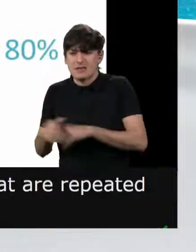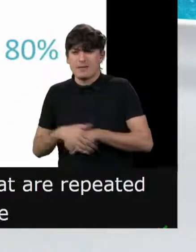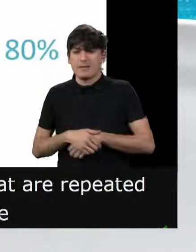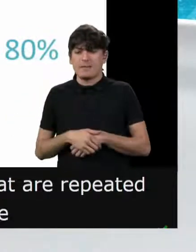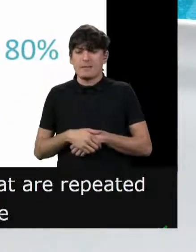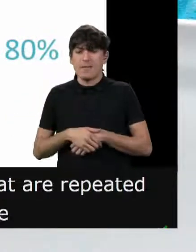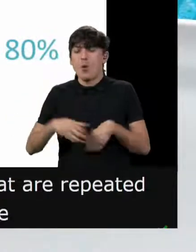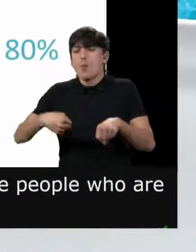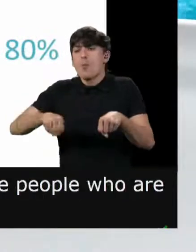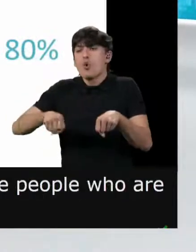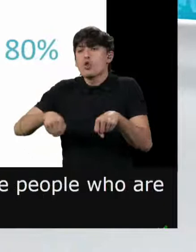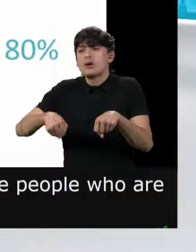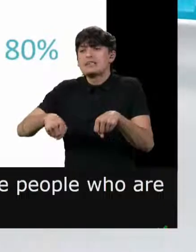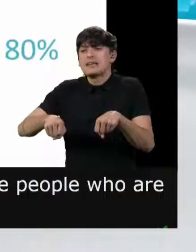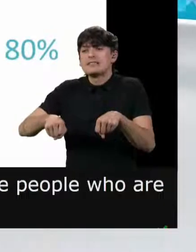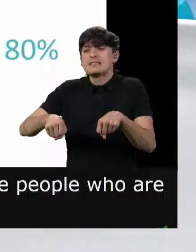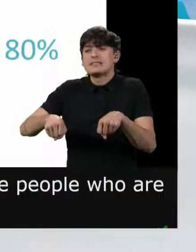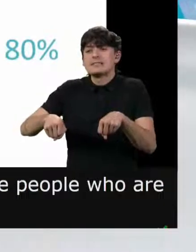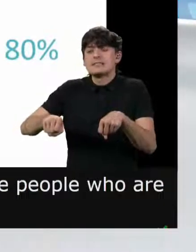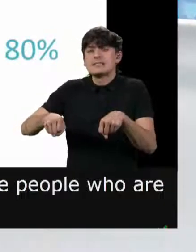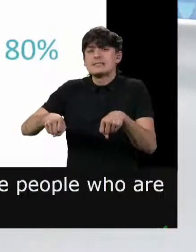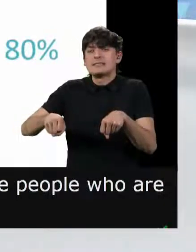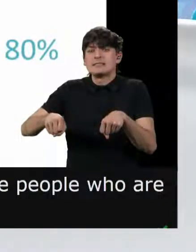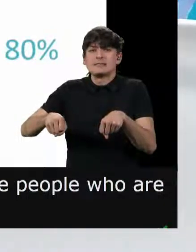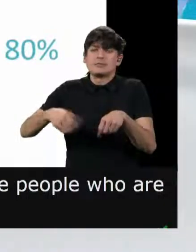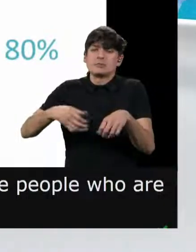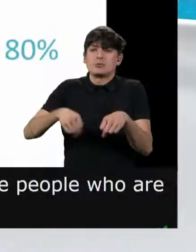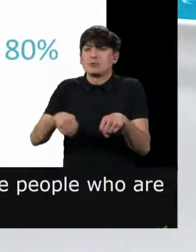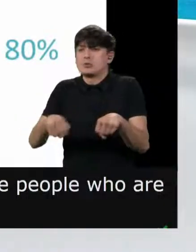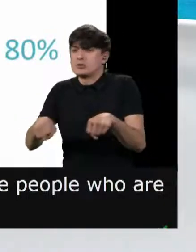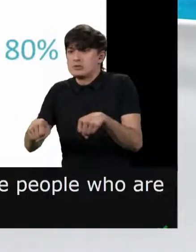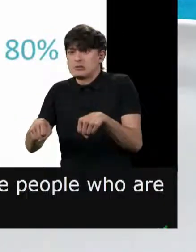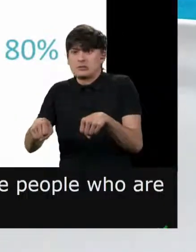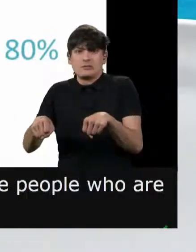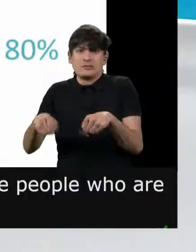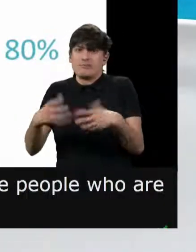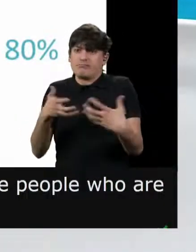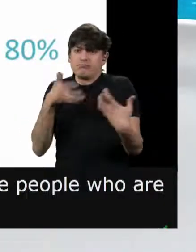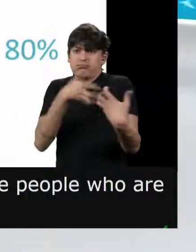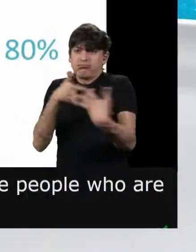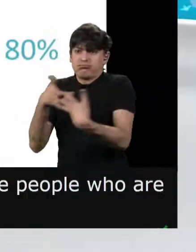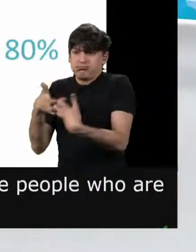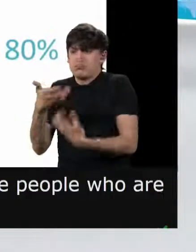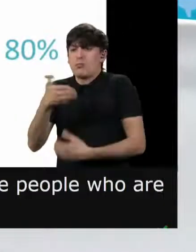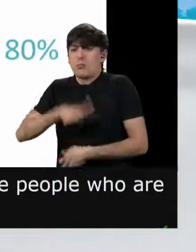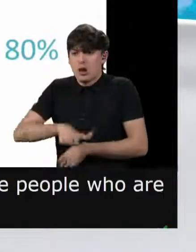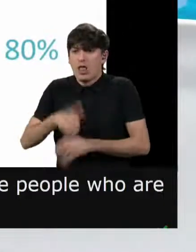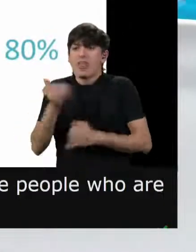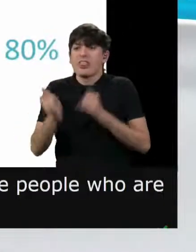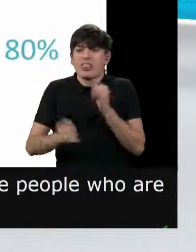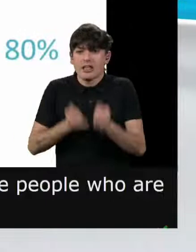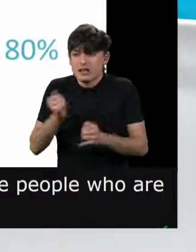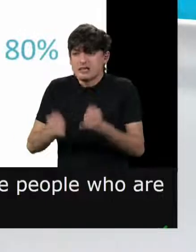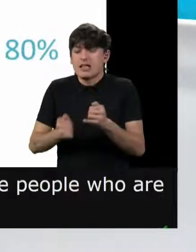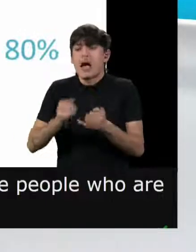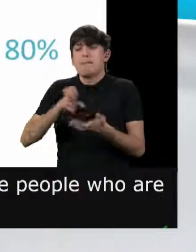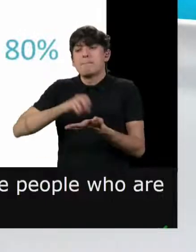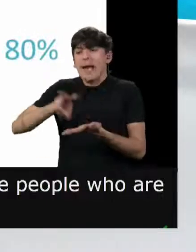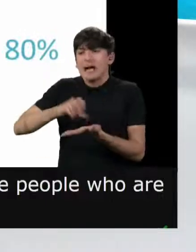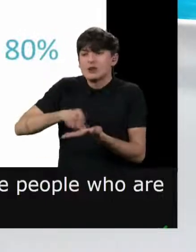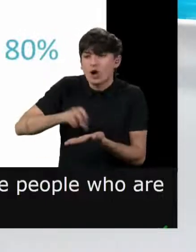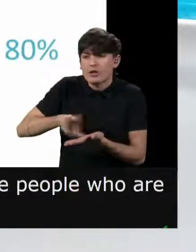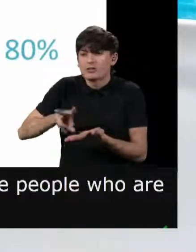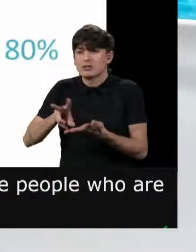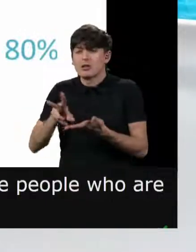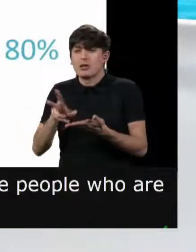by Los the motoristas, que han body of a sido car, clásicos víctimas de la siniestralidad, ciclistas, by peatones,